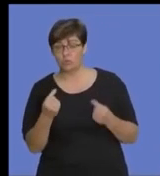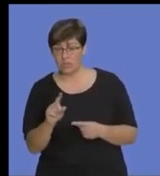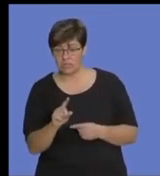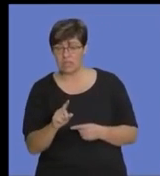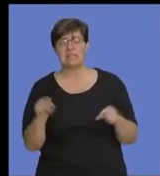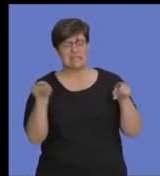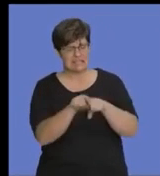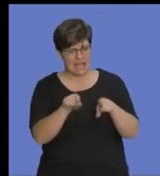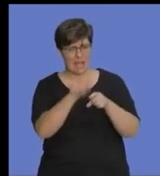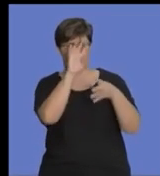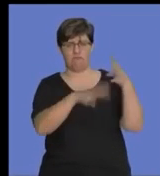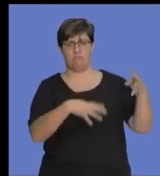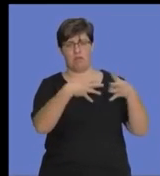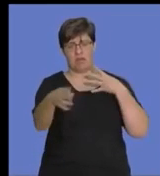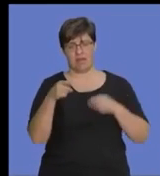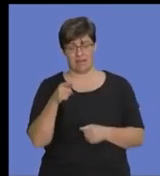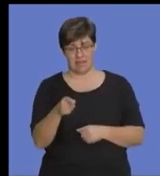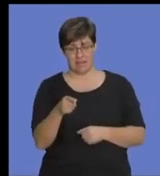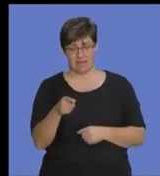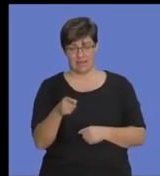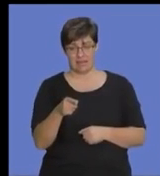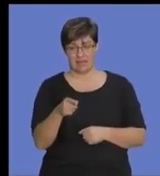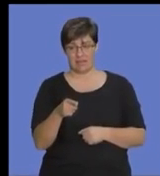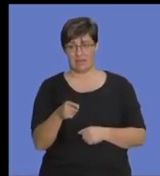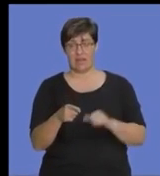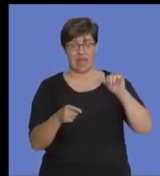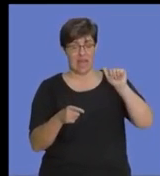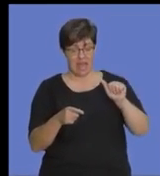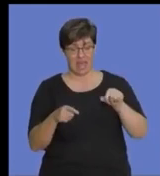actually use the very same formula that we have,